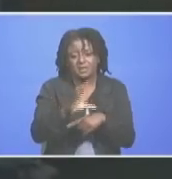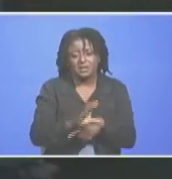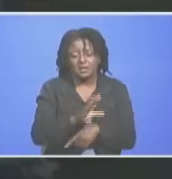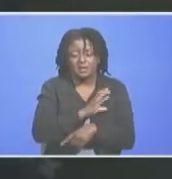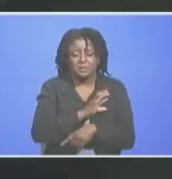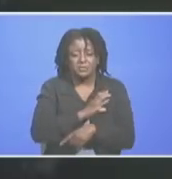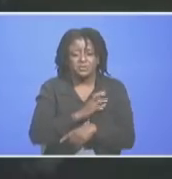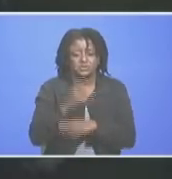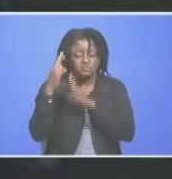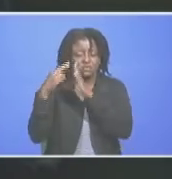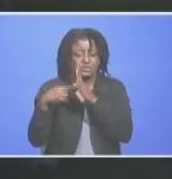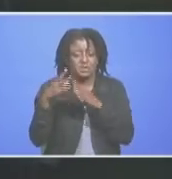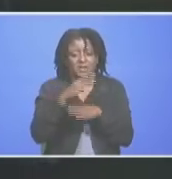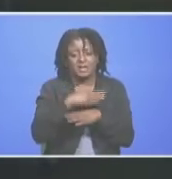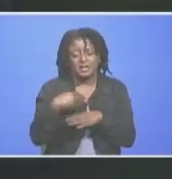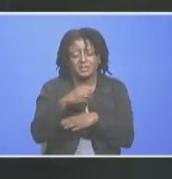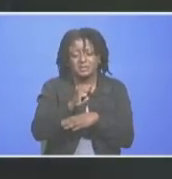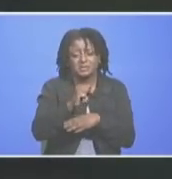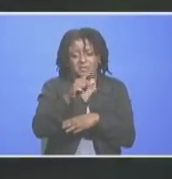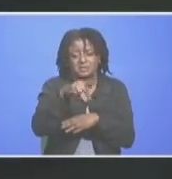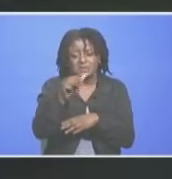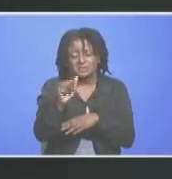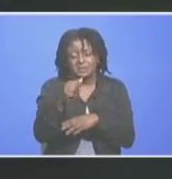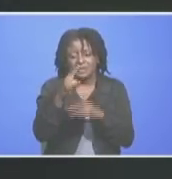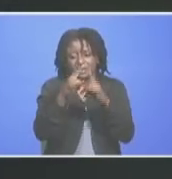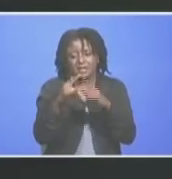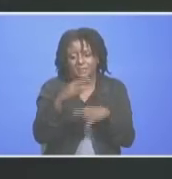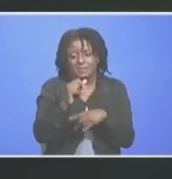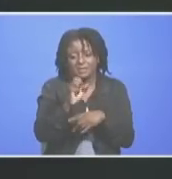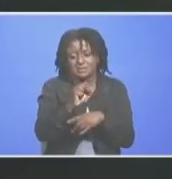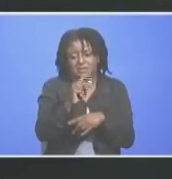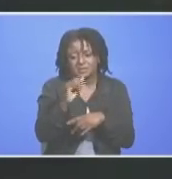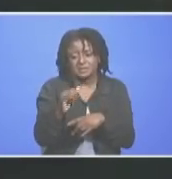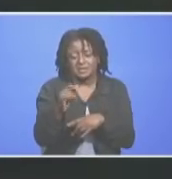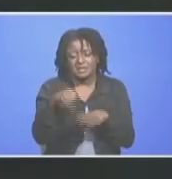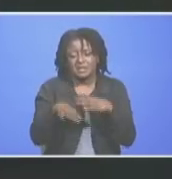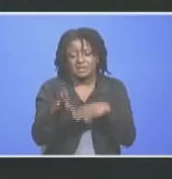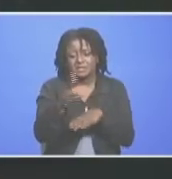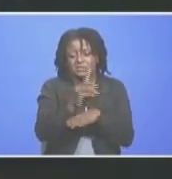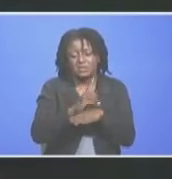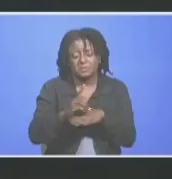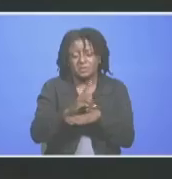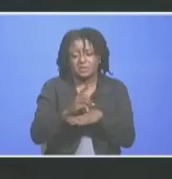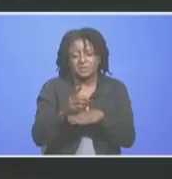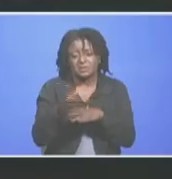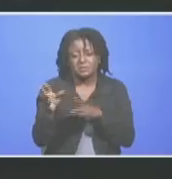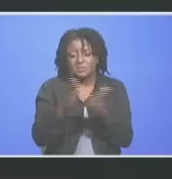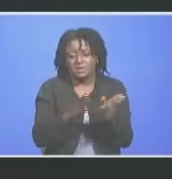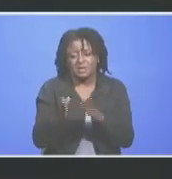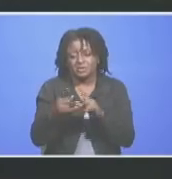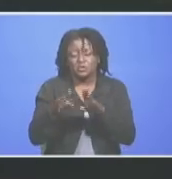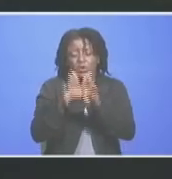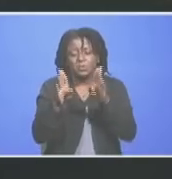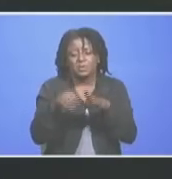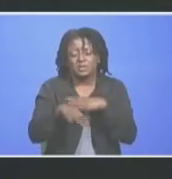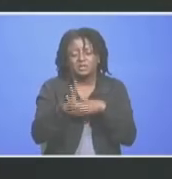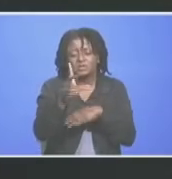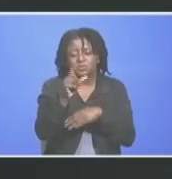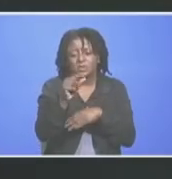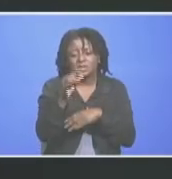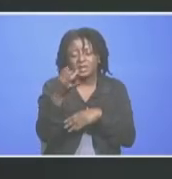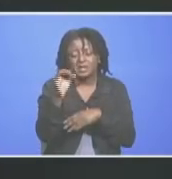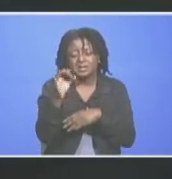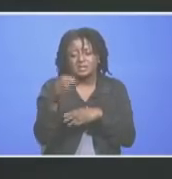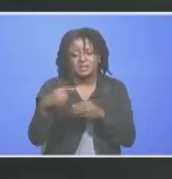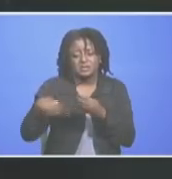Spa, Camp Insky Dominica, set to open in 2019. The luxurious island hideaway is surrounded by